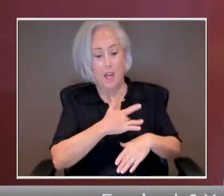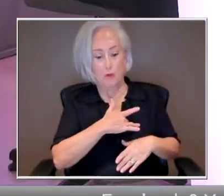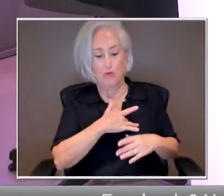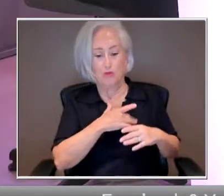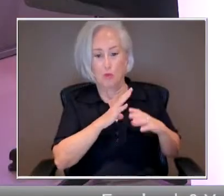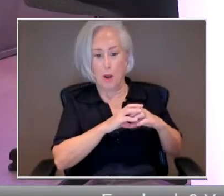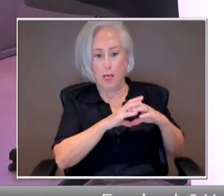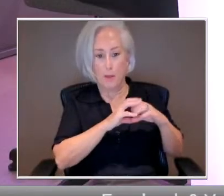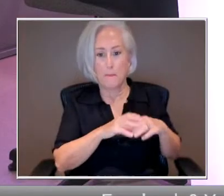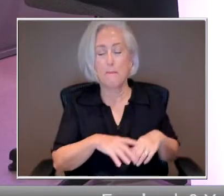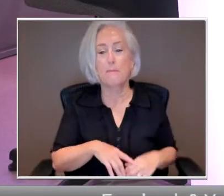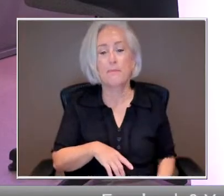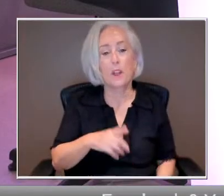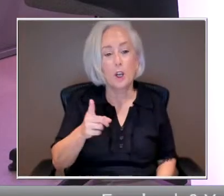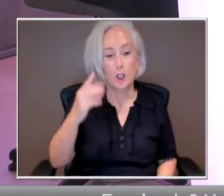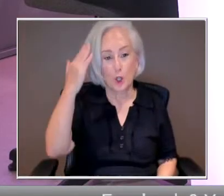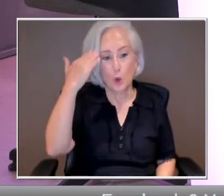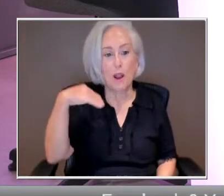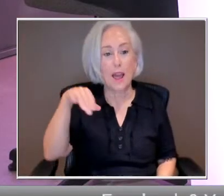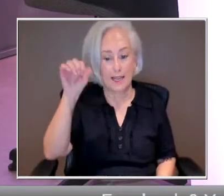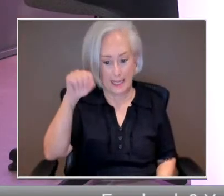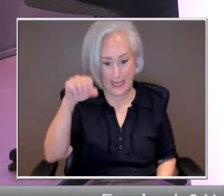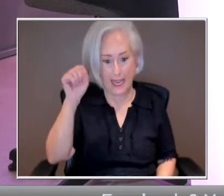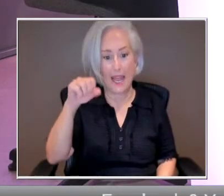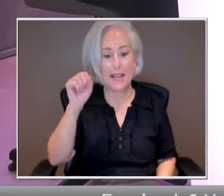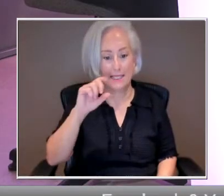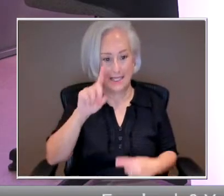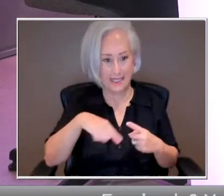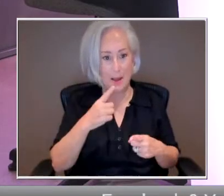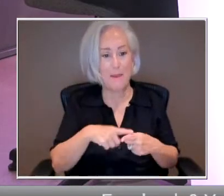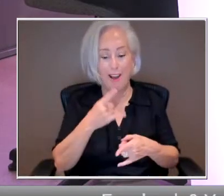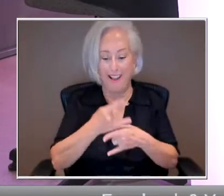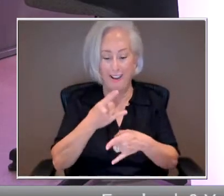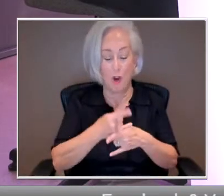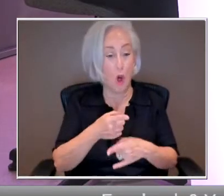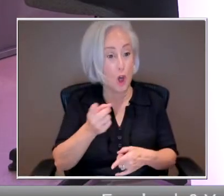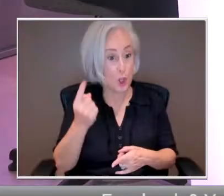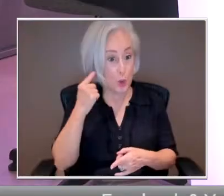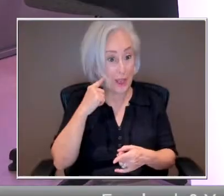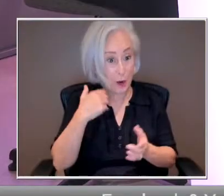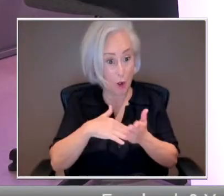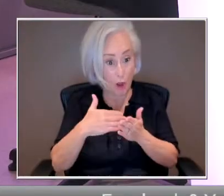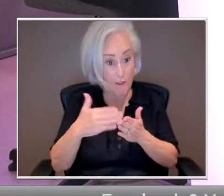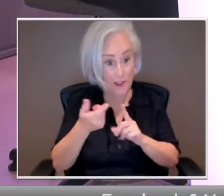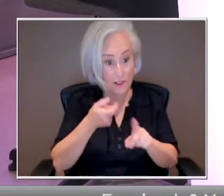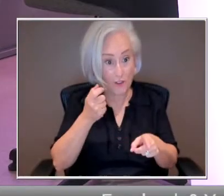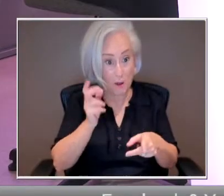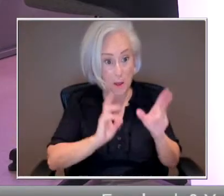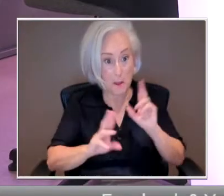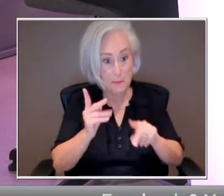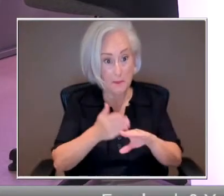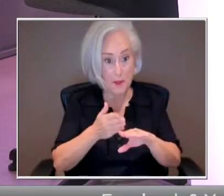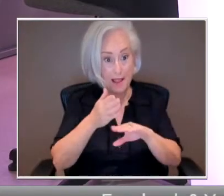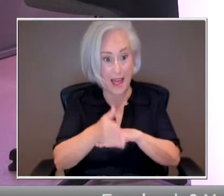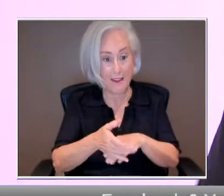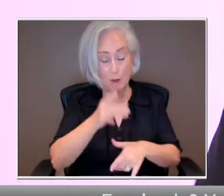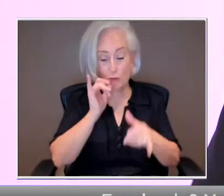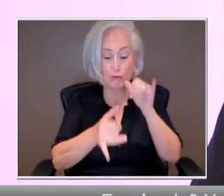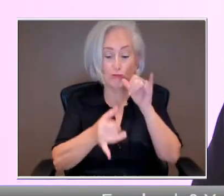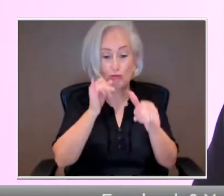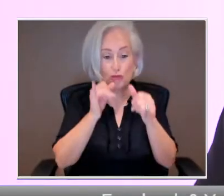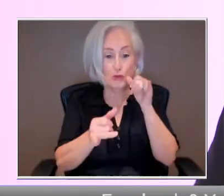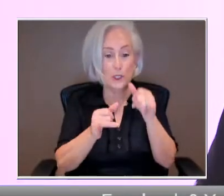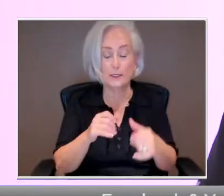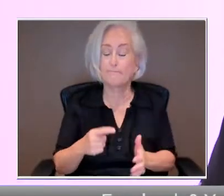nodding your head yes about the alcohol. Yeah. Do you hear that from patients, that it happens after a night of drinking or when they...